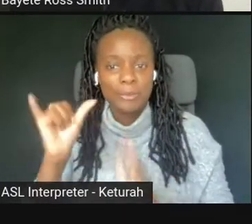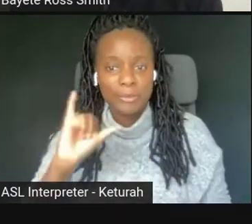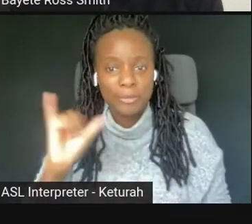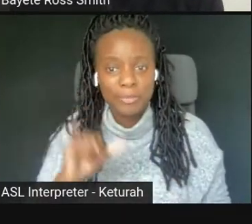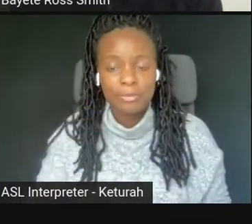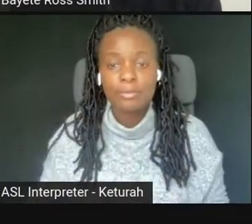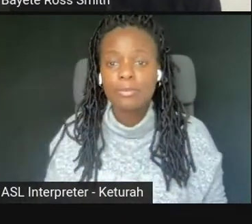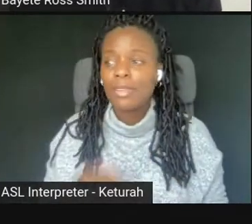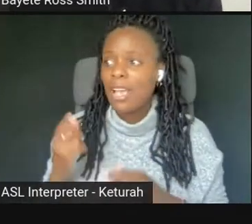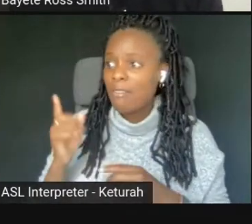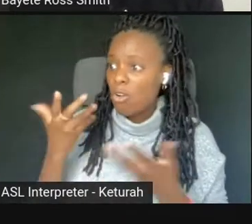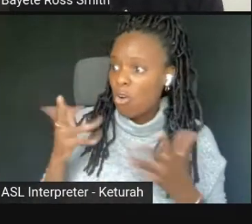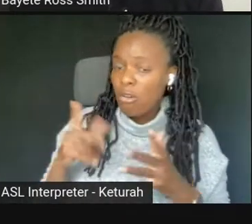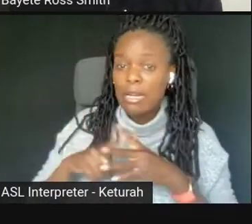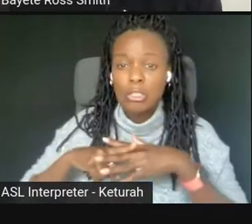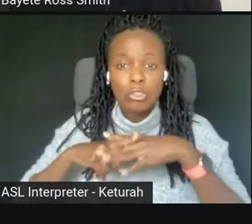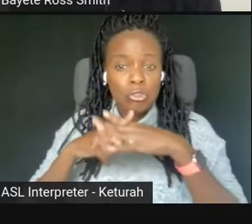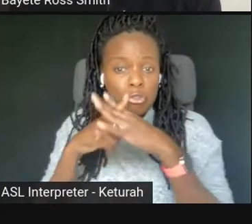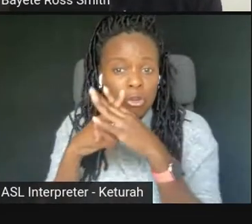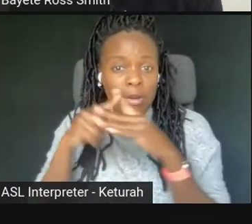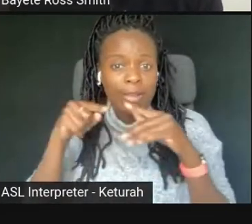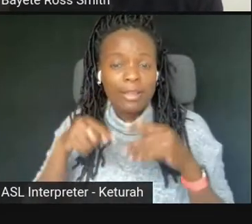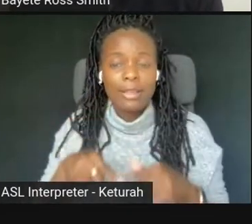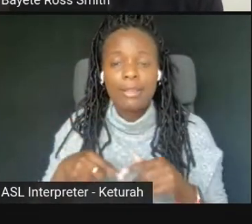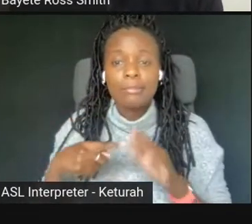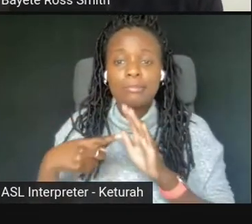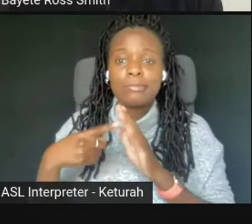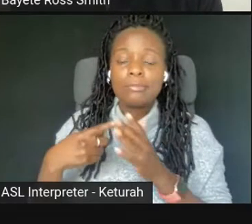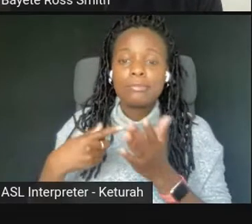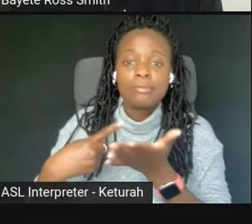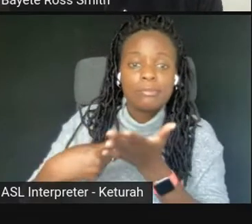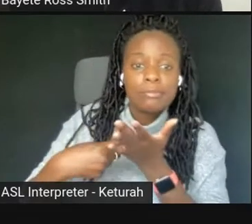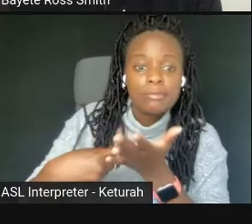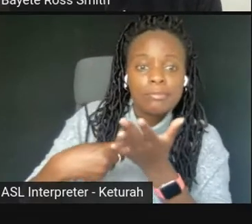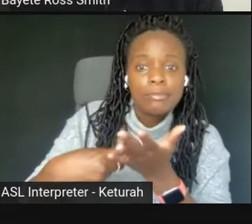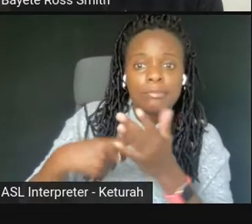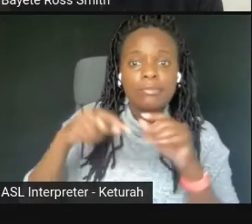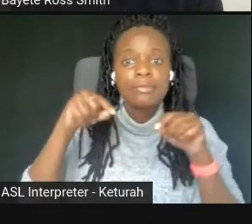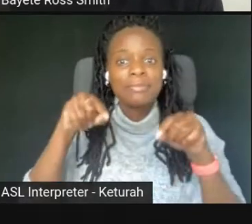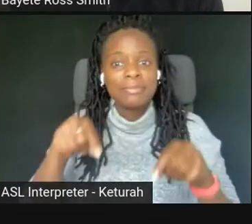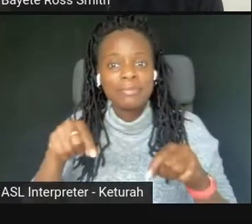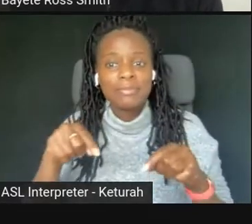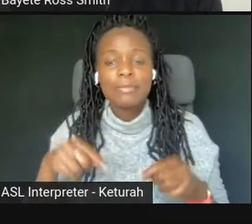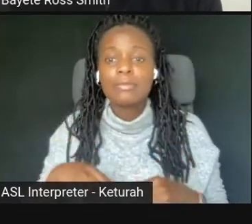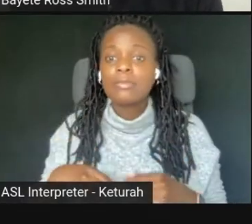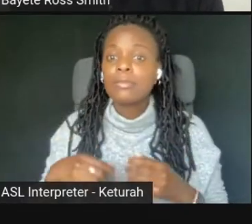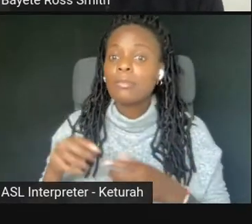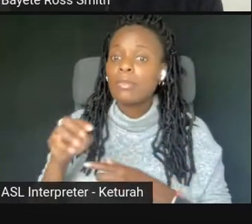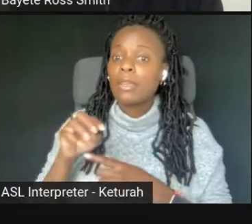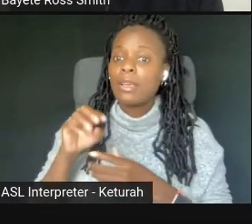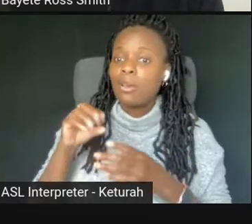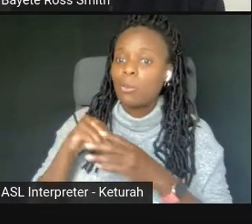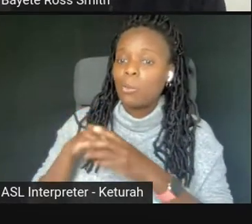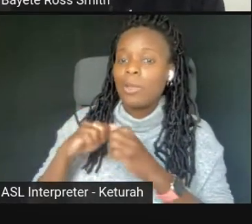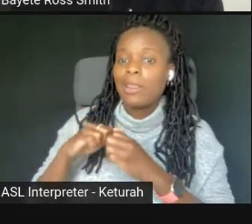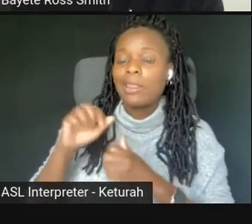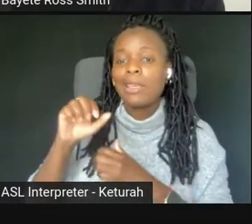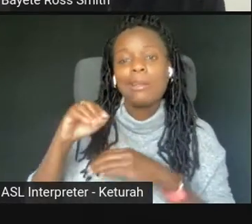concept on a small scale at the St. Thomas University Law School in Miami in their intercultural human rights